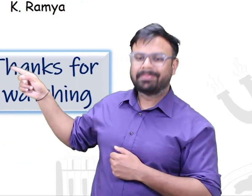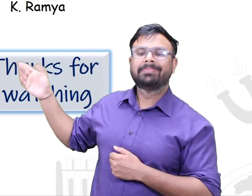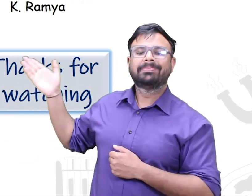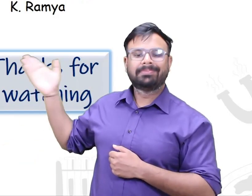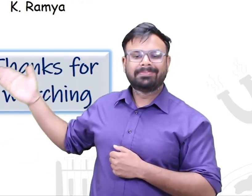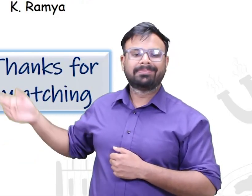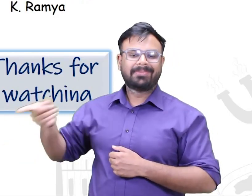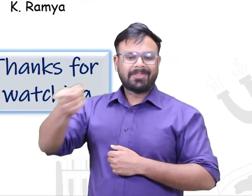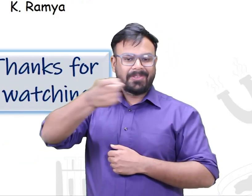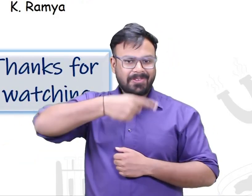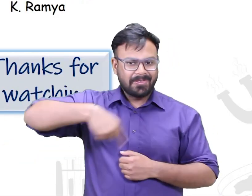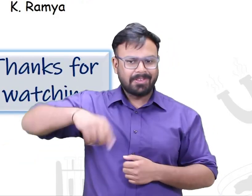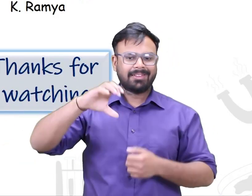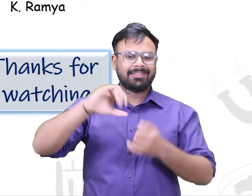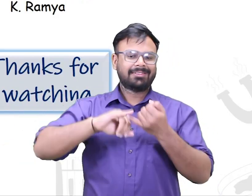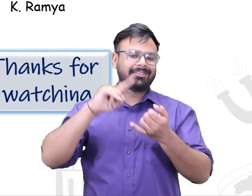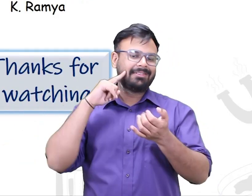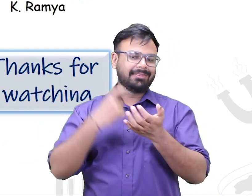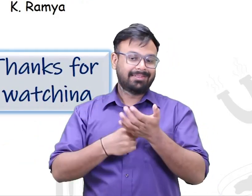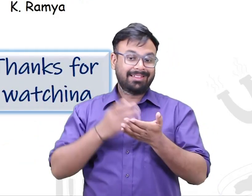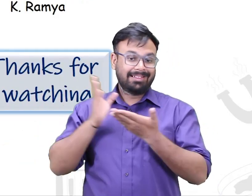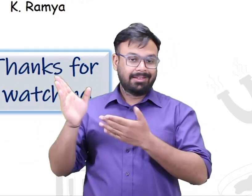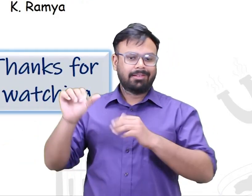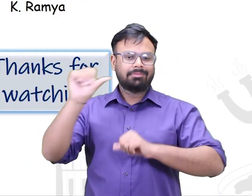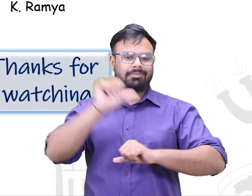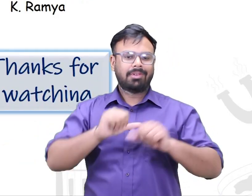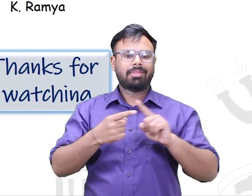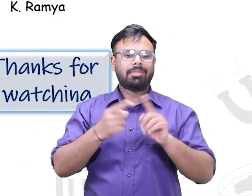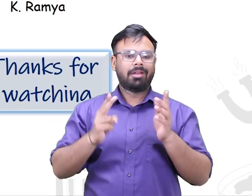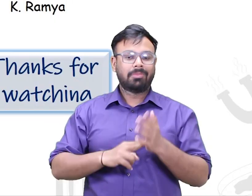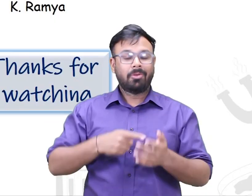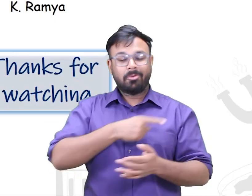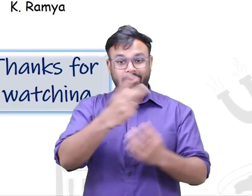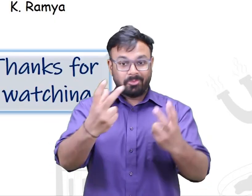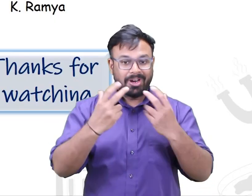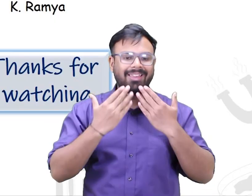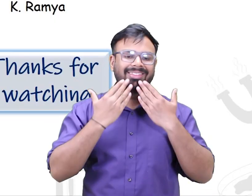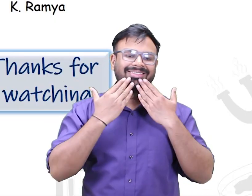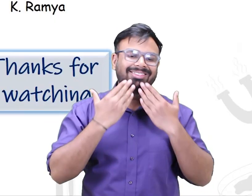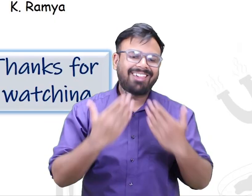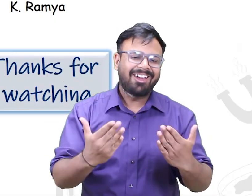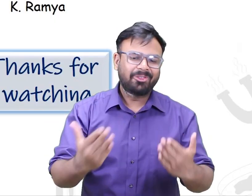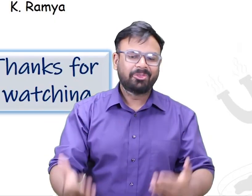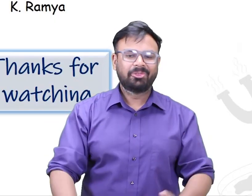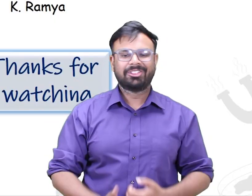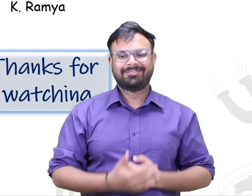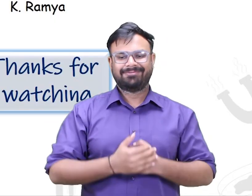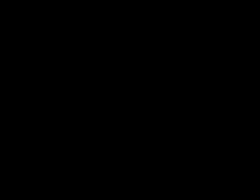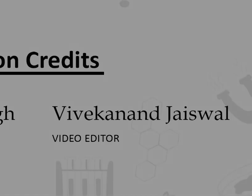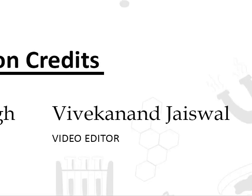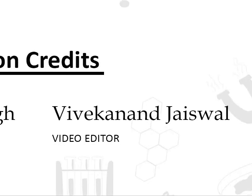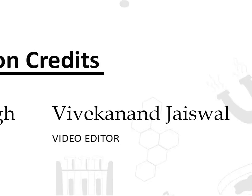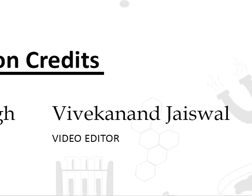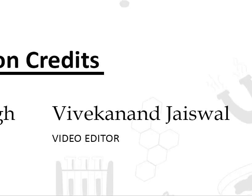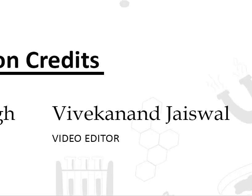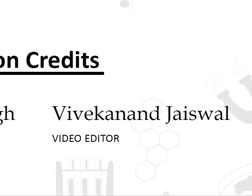K. Ramya and A. Tamil Ilakiya from CSIR Chikri, Karaikudi. Thanks for watching.